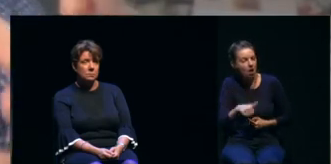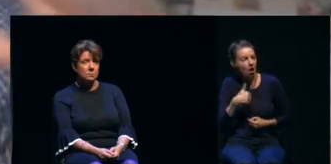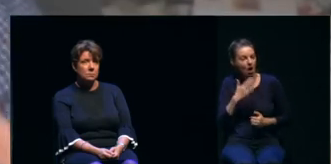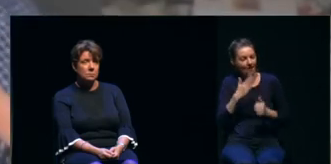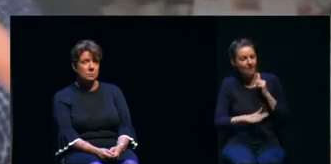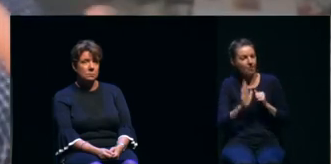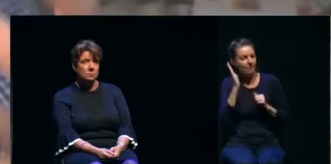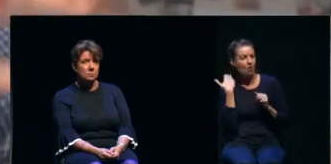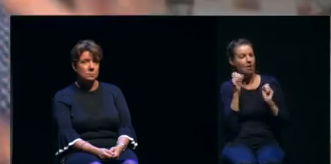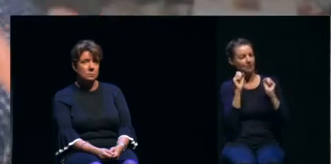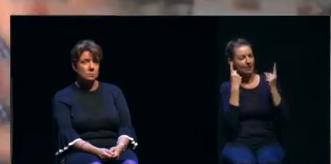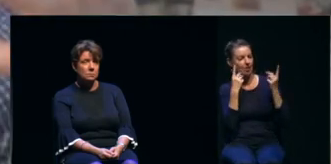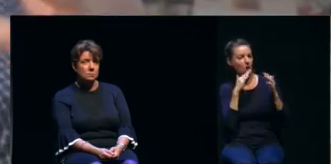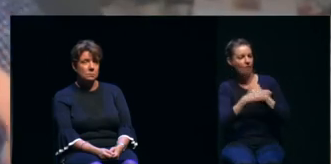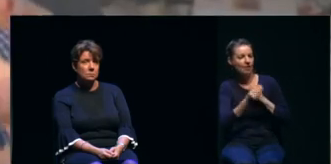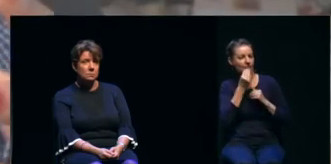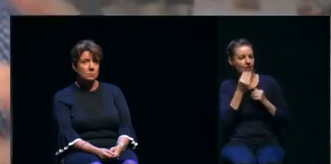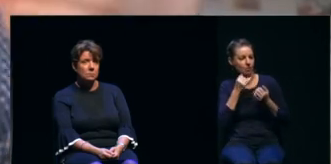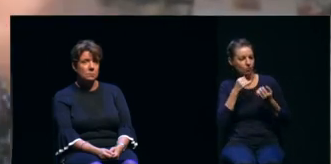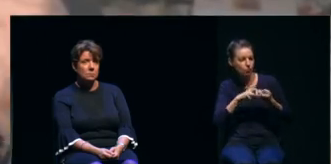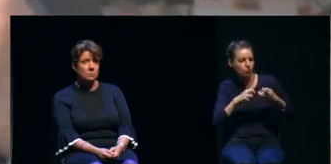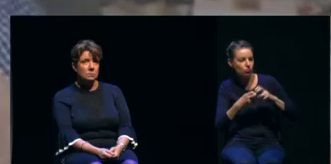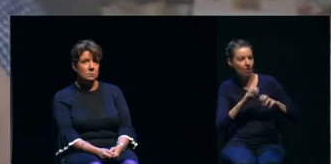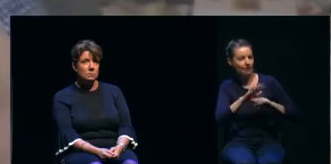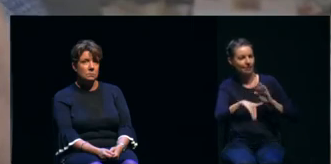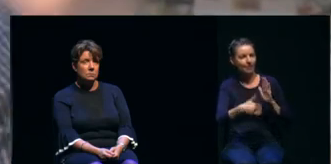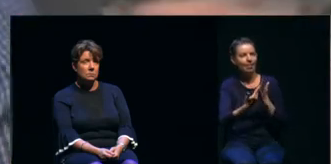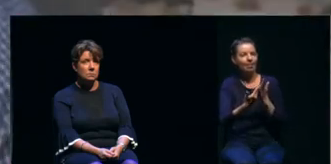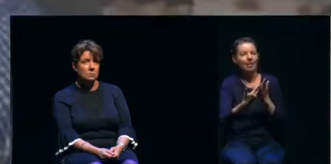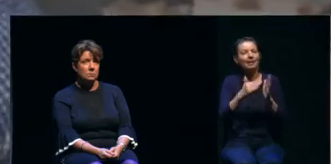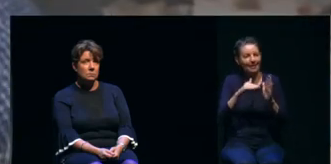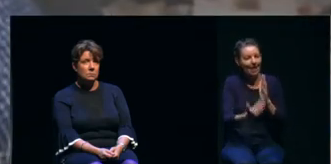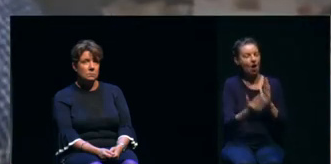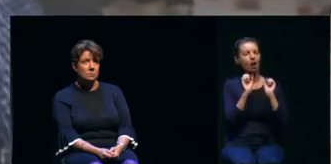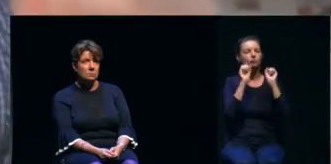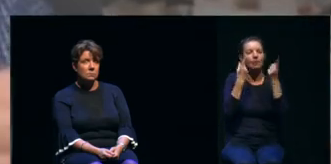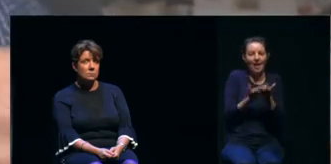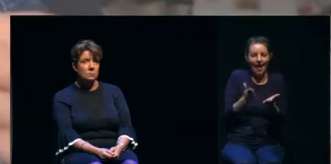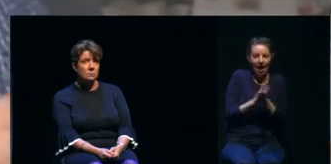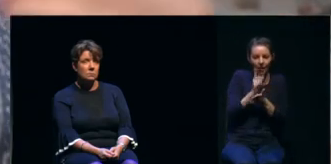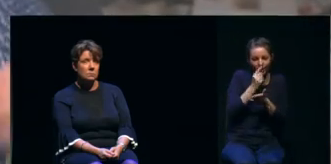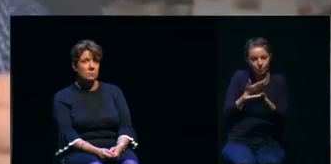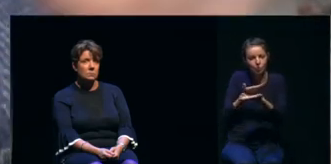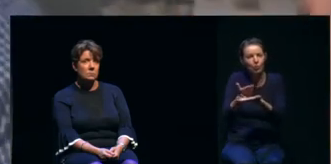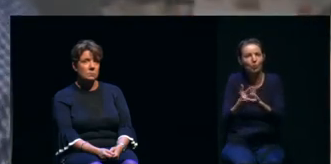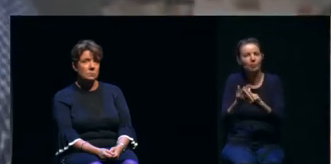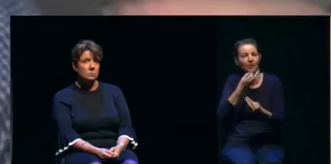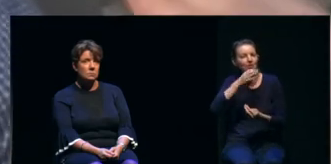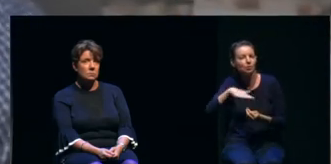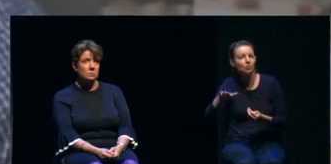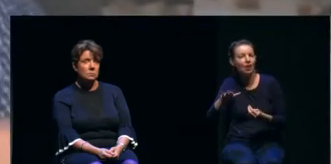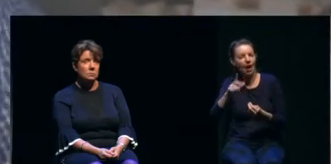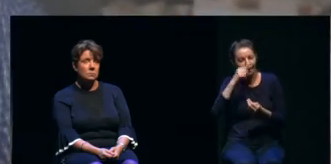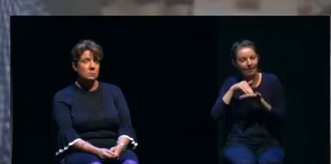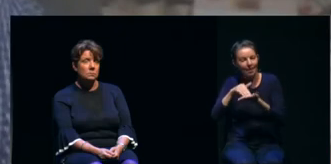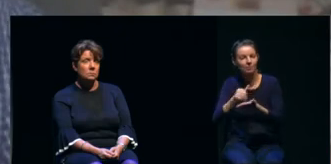totally what an eating disorder is like until now. Like, I now know how I can talk to my children about this. I now know how I can help my ill child